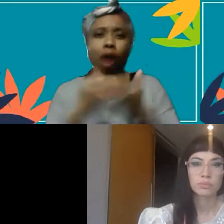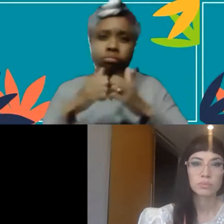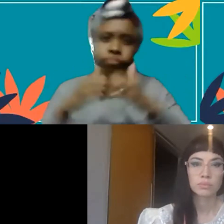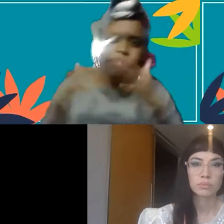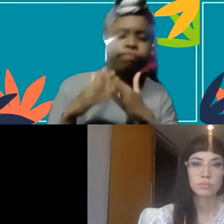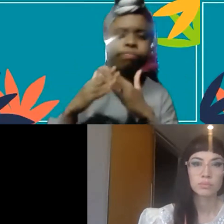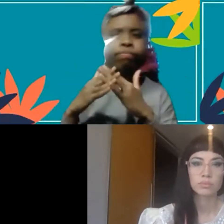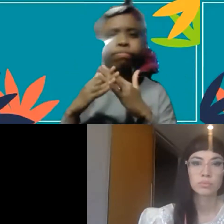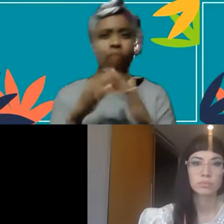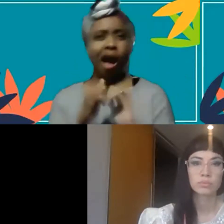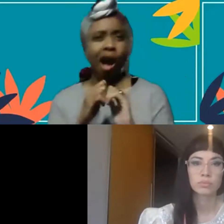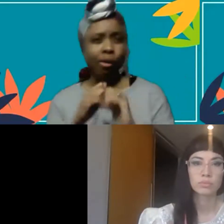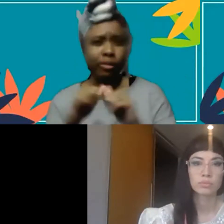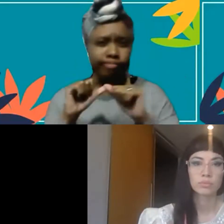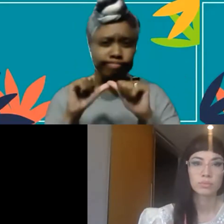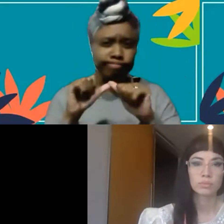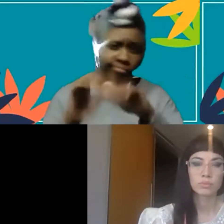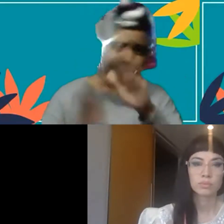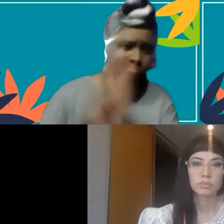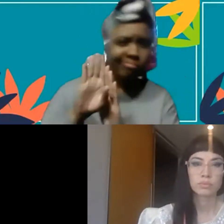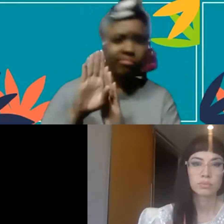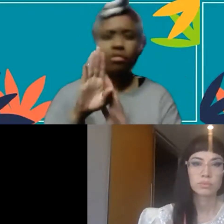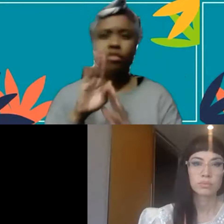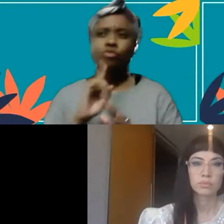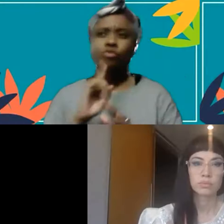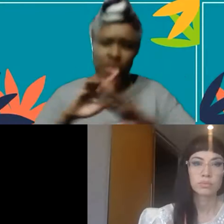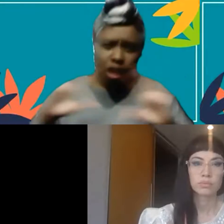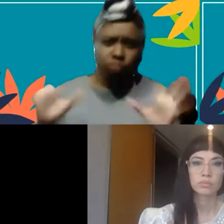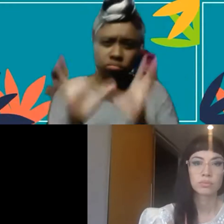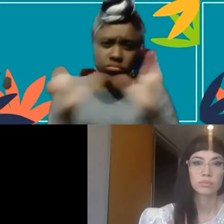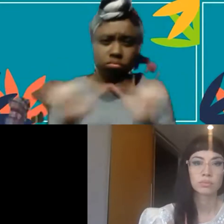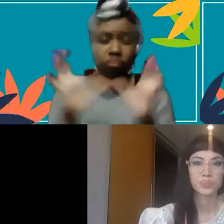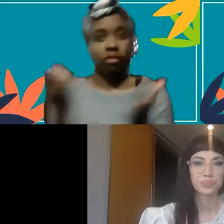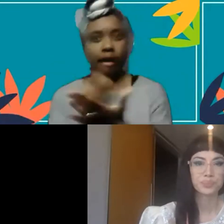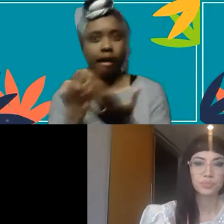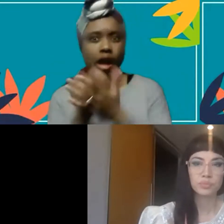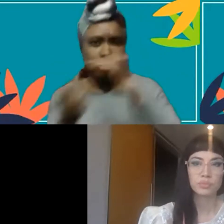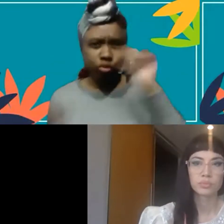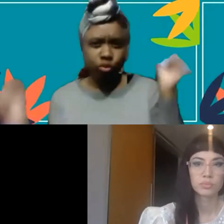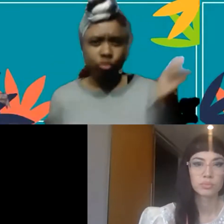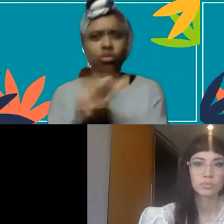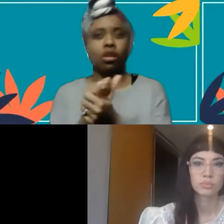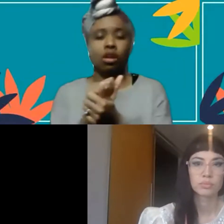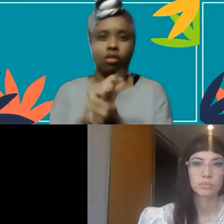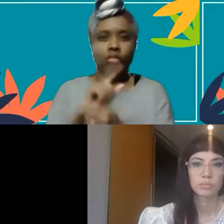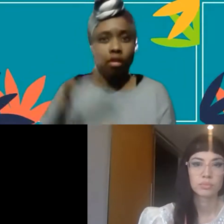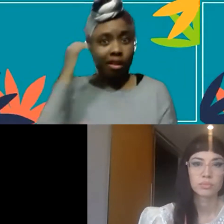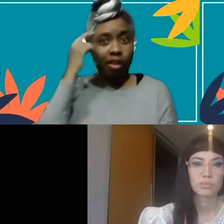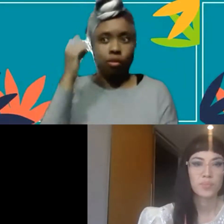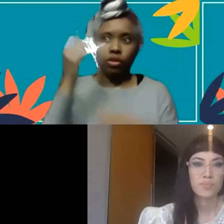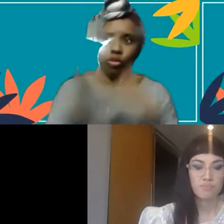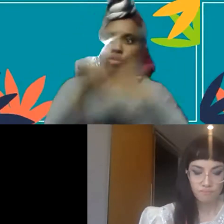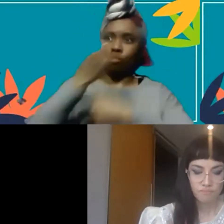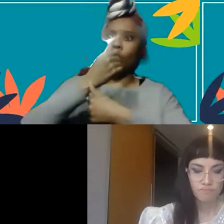we keep building on the openings that exist right now to push for economic transformation, to redefine the government's priorities from